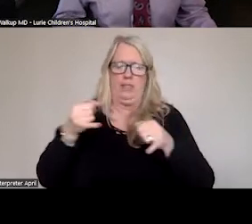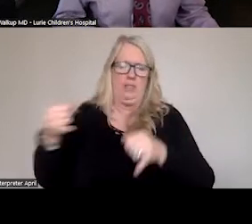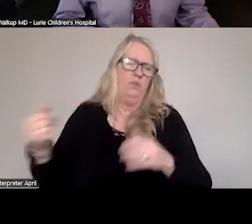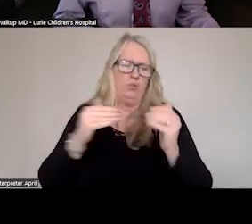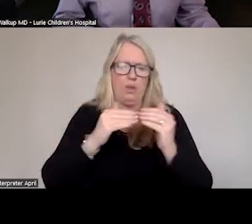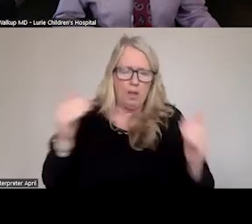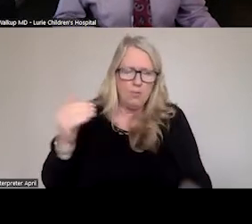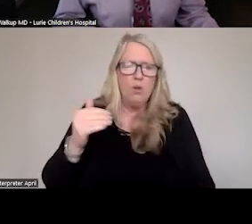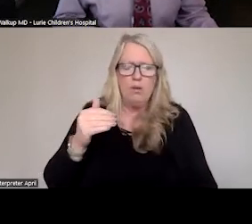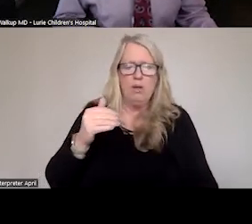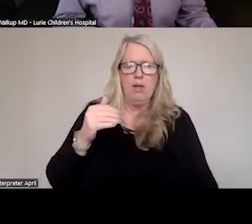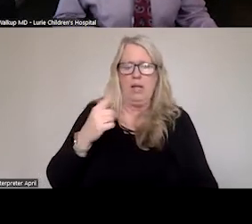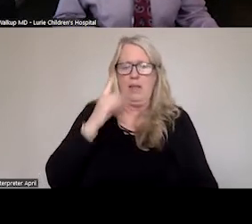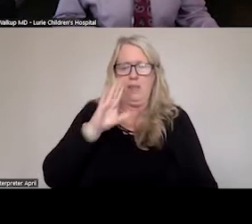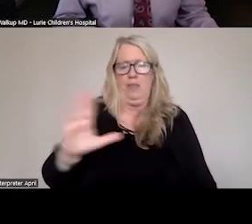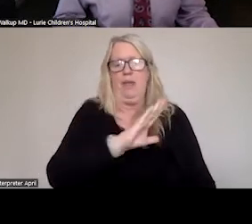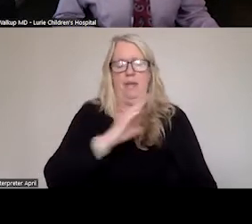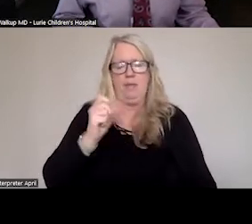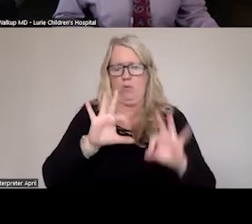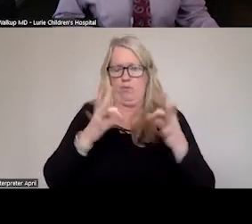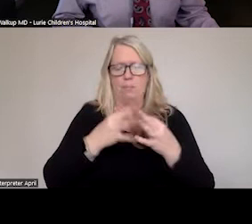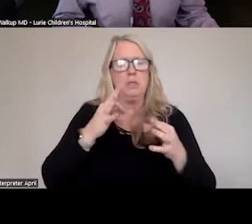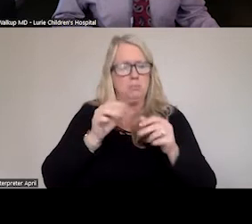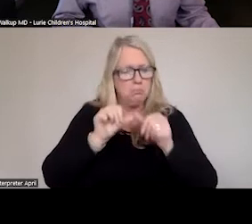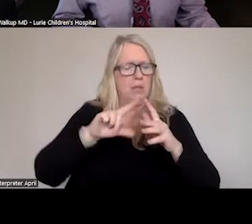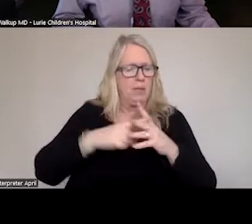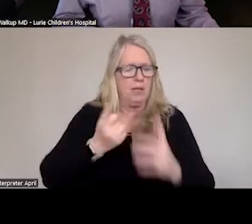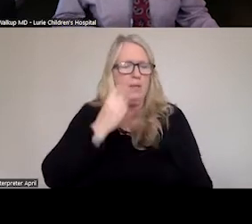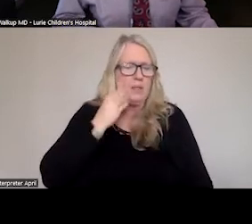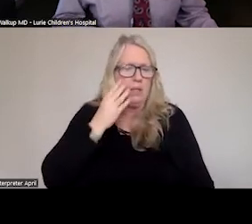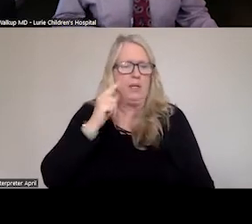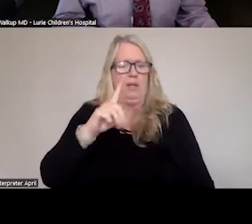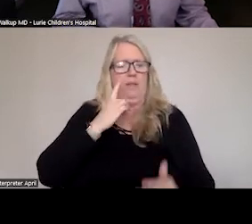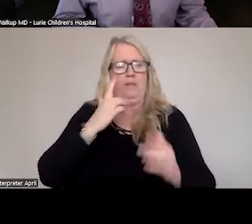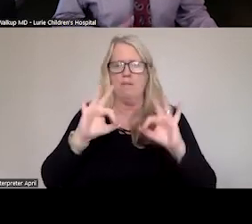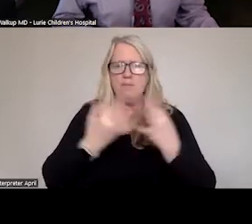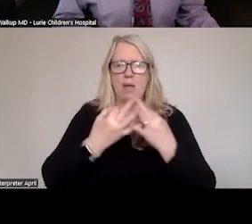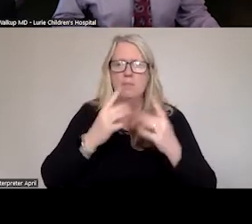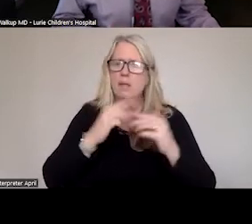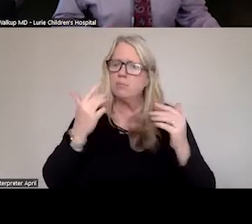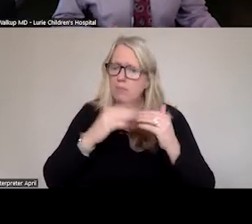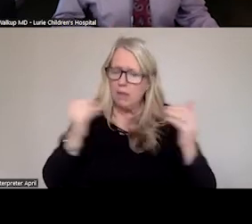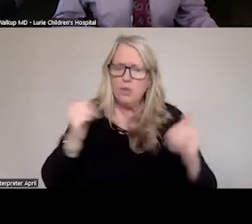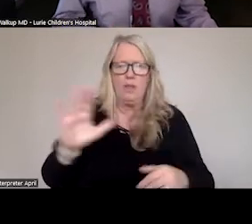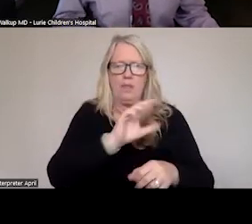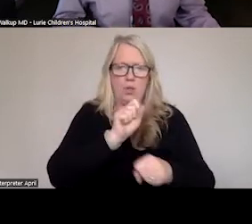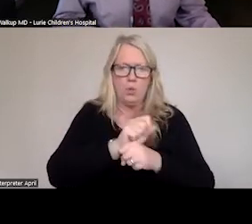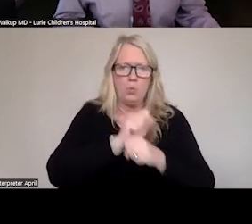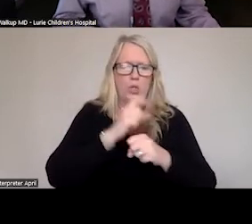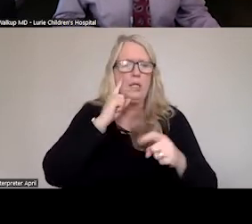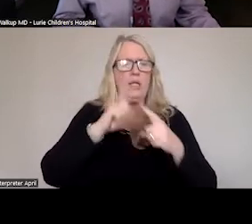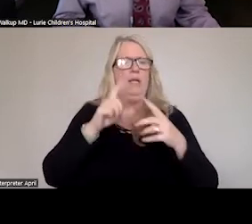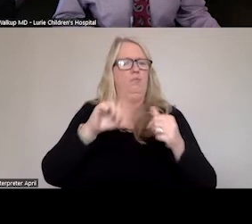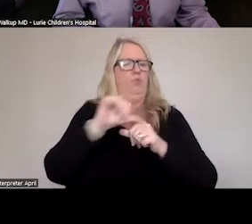They and their families begin to experience healing at the family level. And their work as social justice